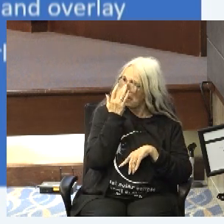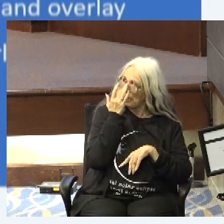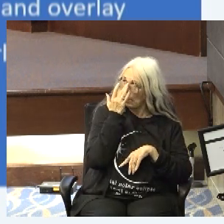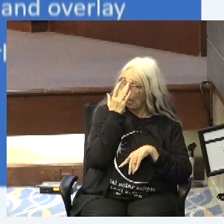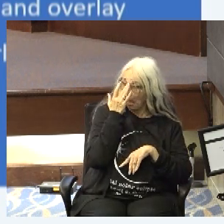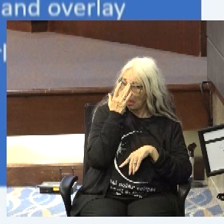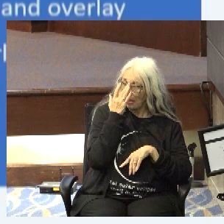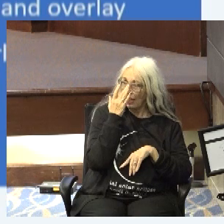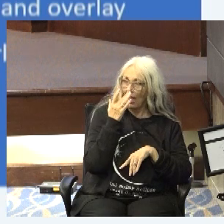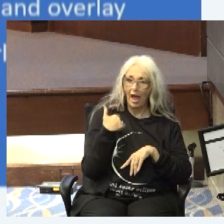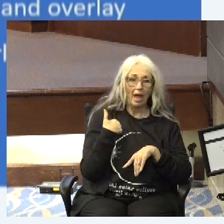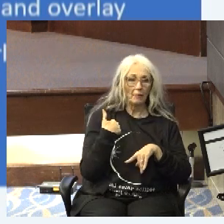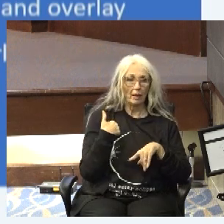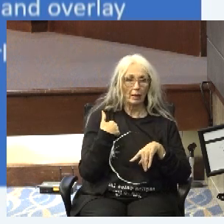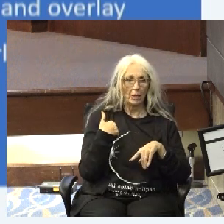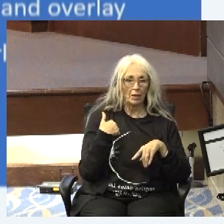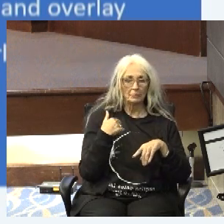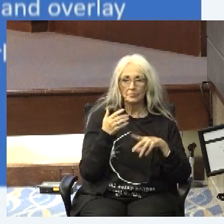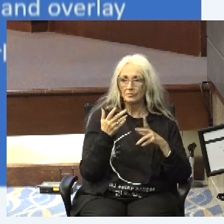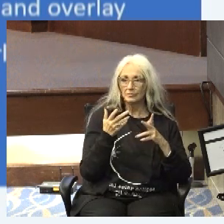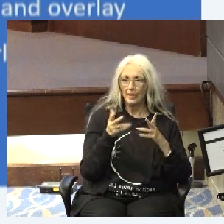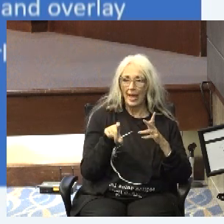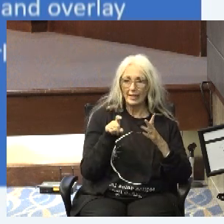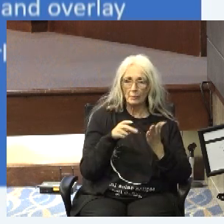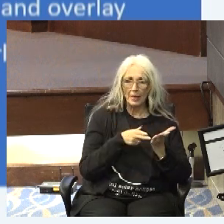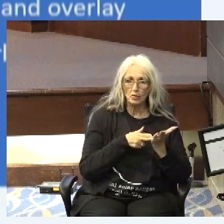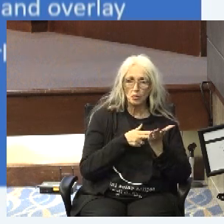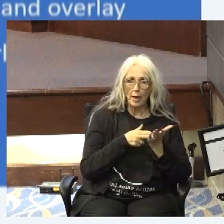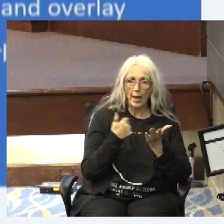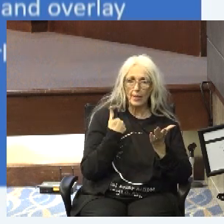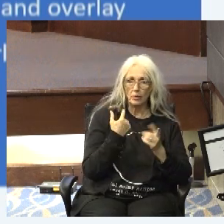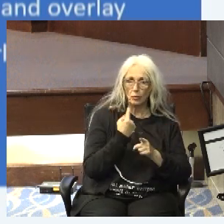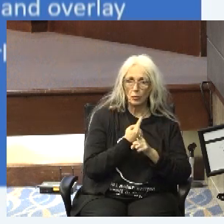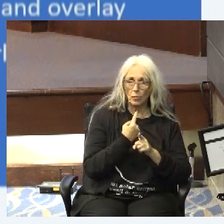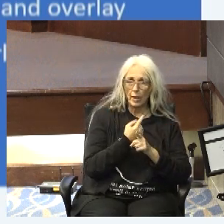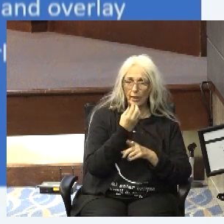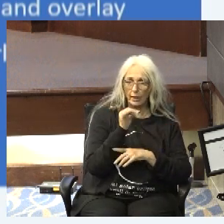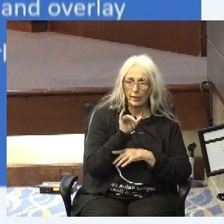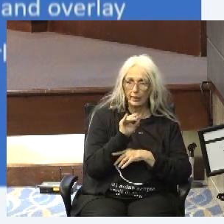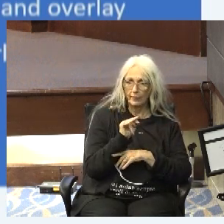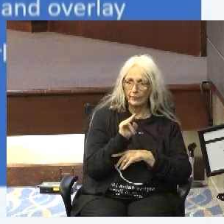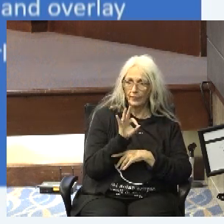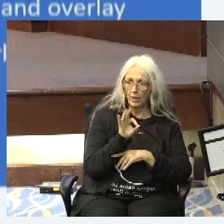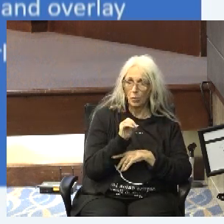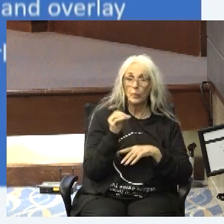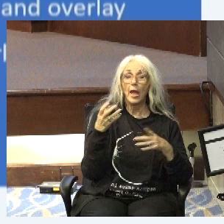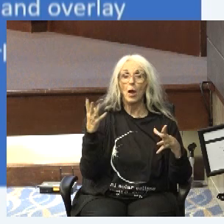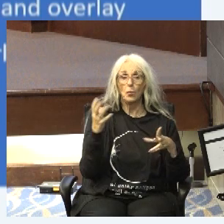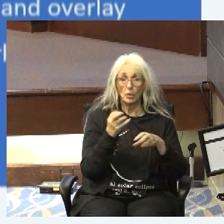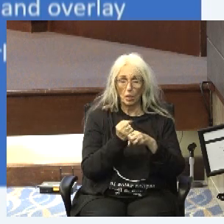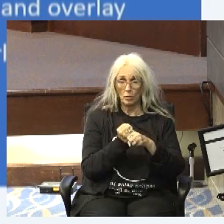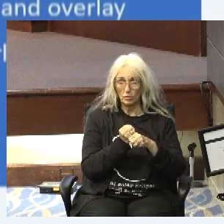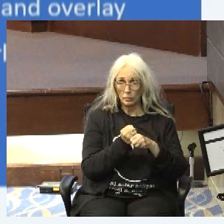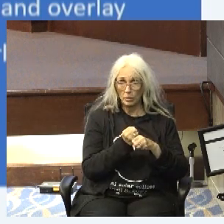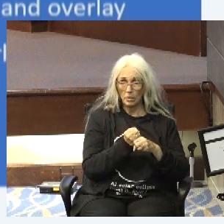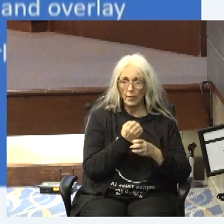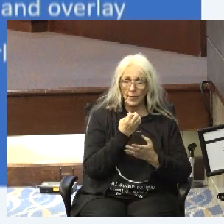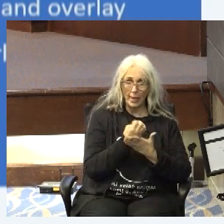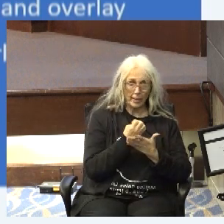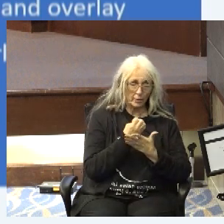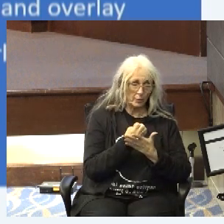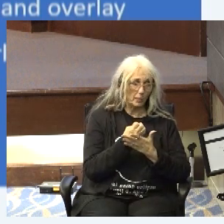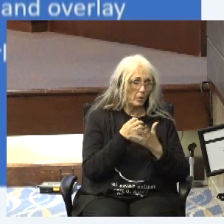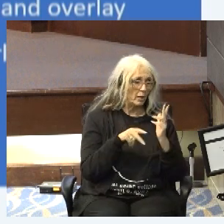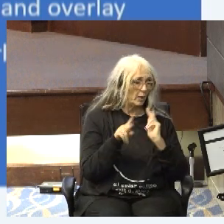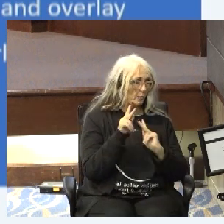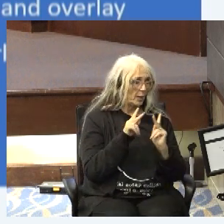And I got cold feet. No, just making sure that I had it right. So I'm going to close out with a summary of the project economics, particularly